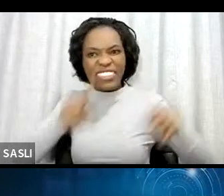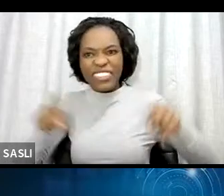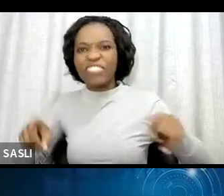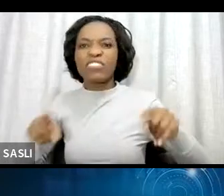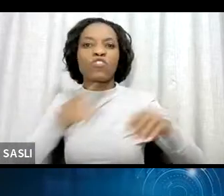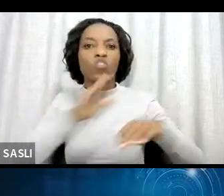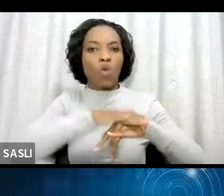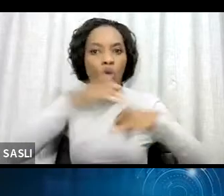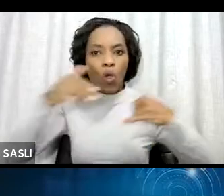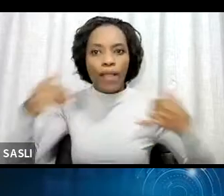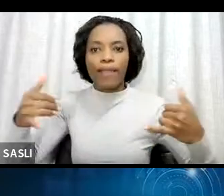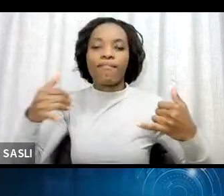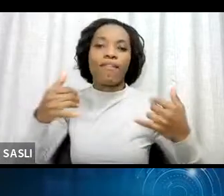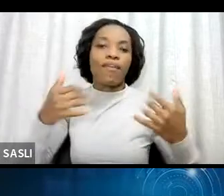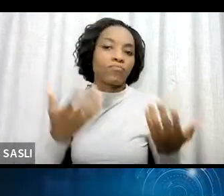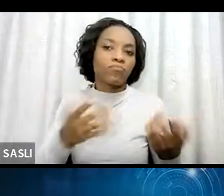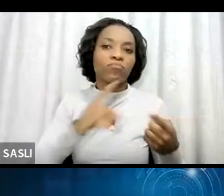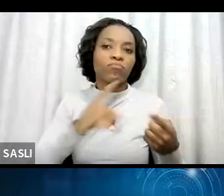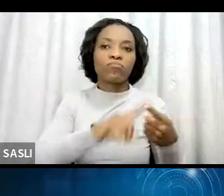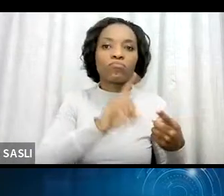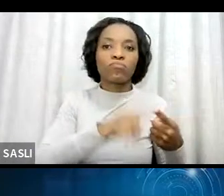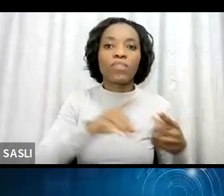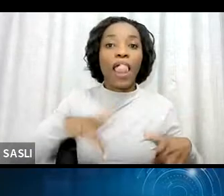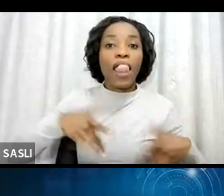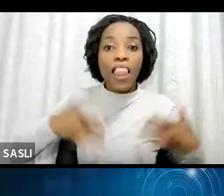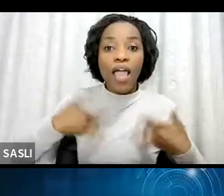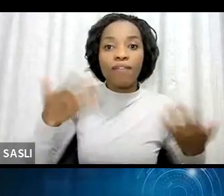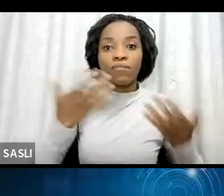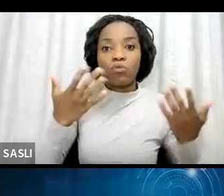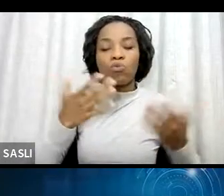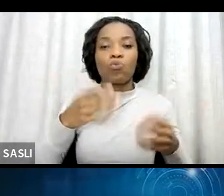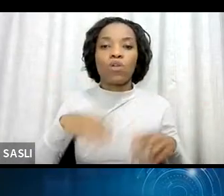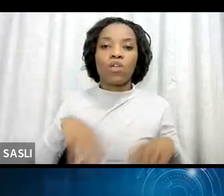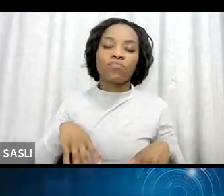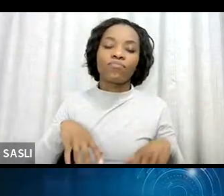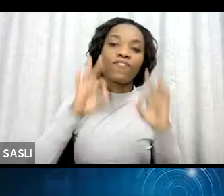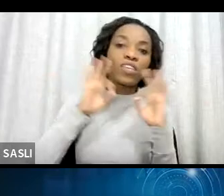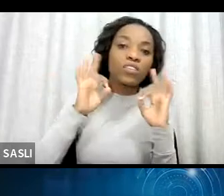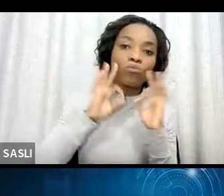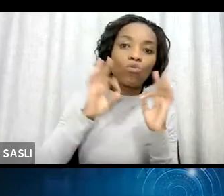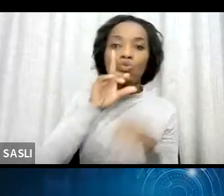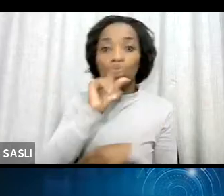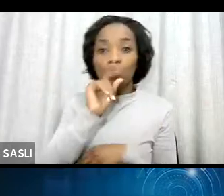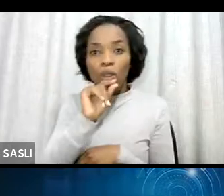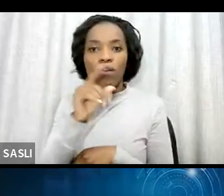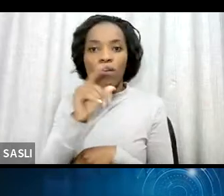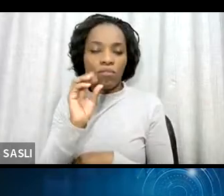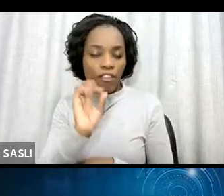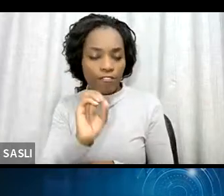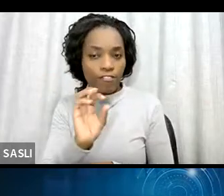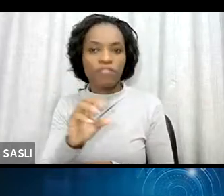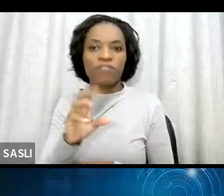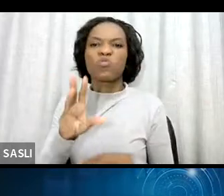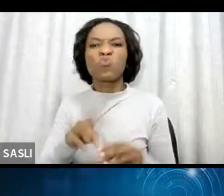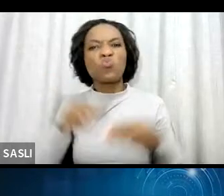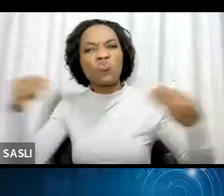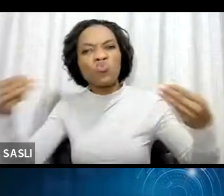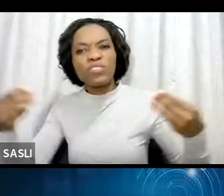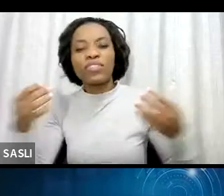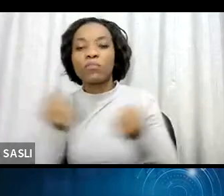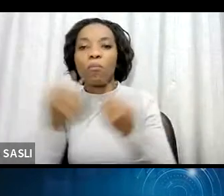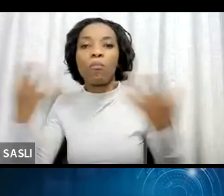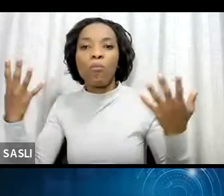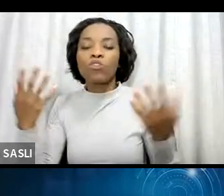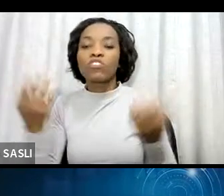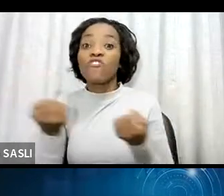We're live on the social media, Facebook and Twitter. Most of our newsletters, fresh